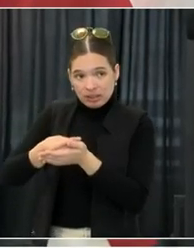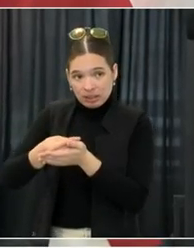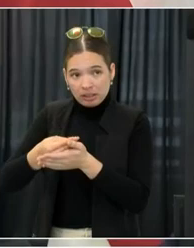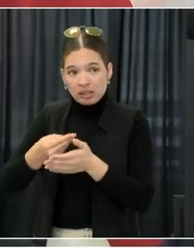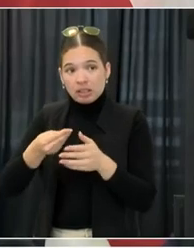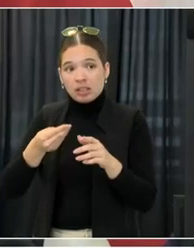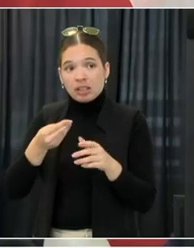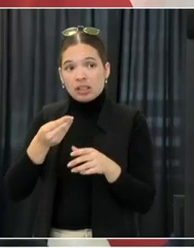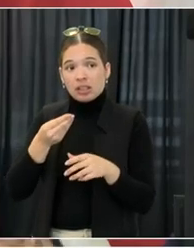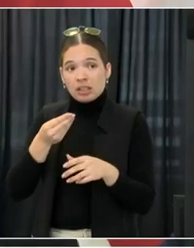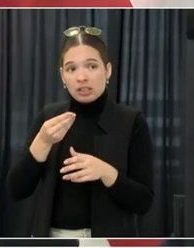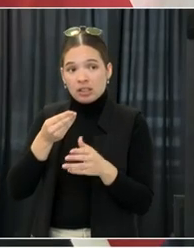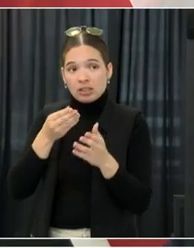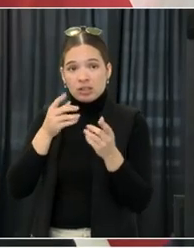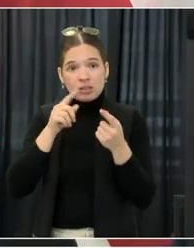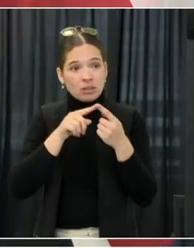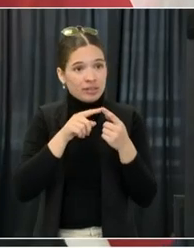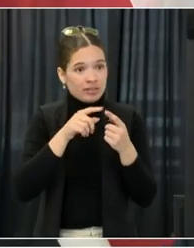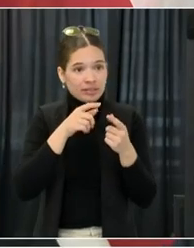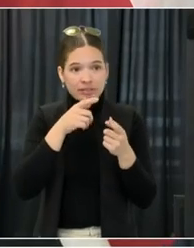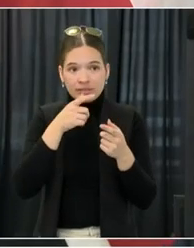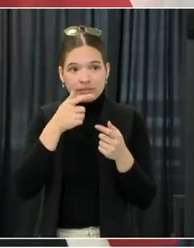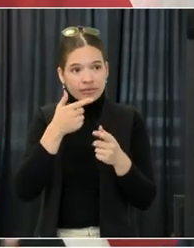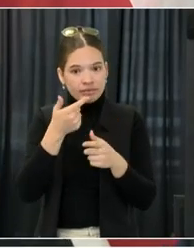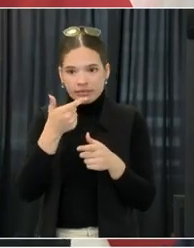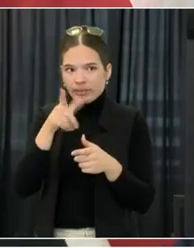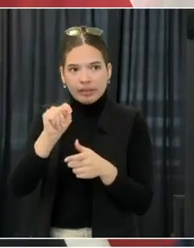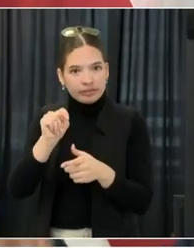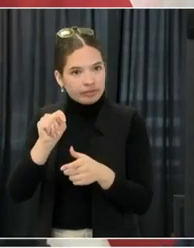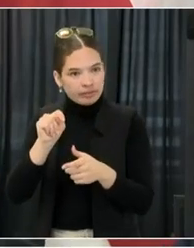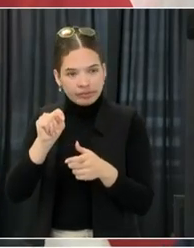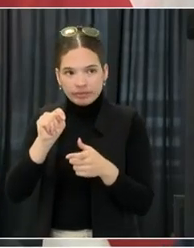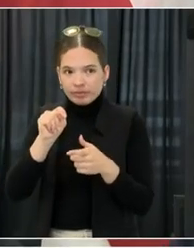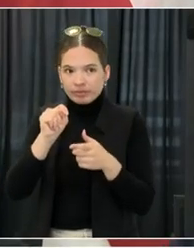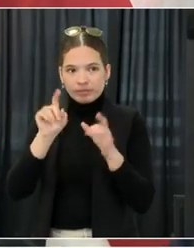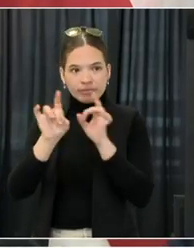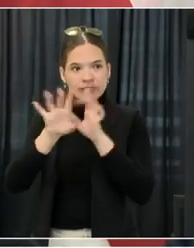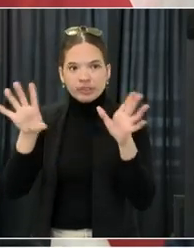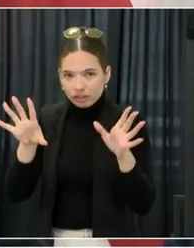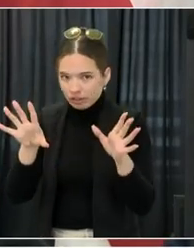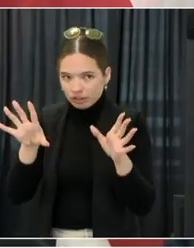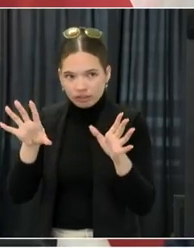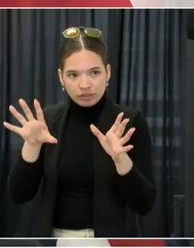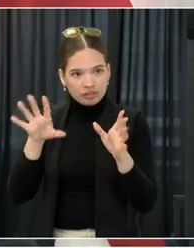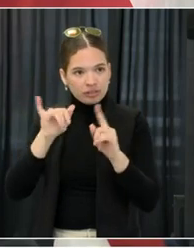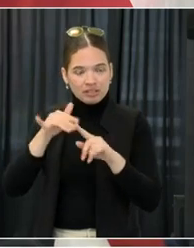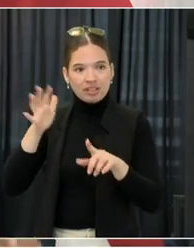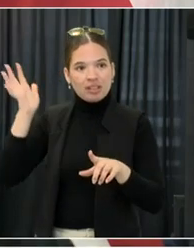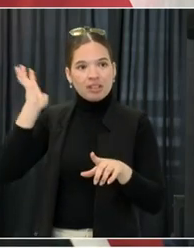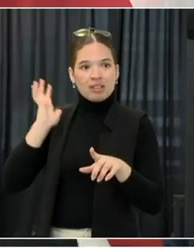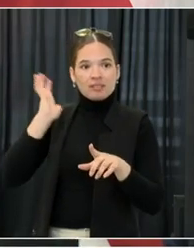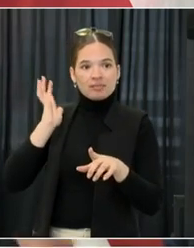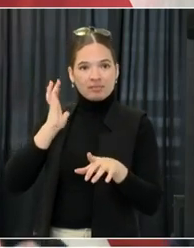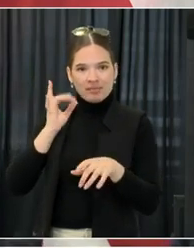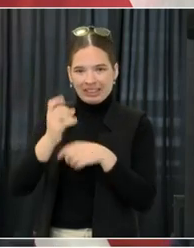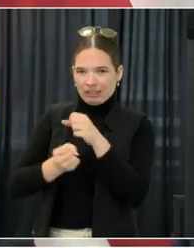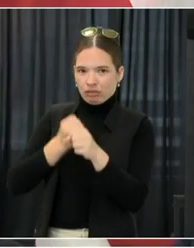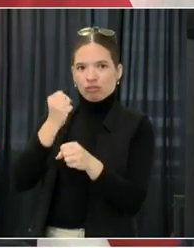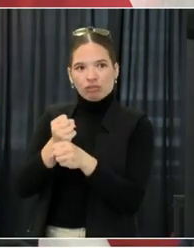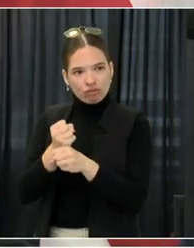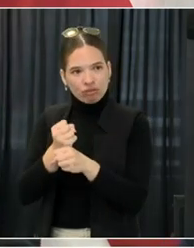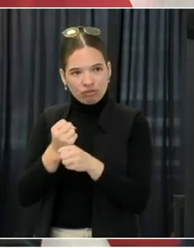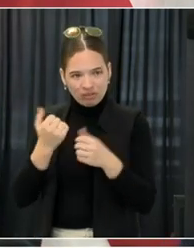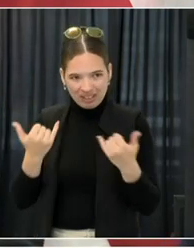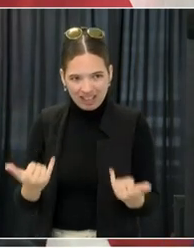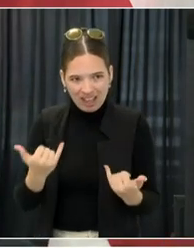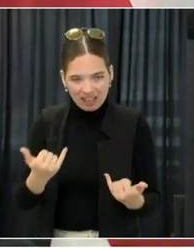that handgun would show up in a crime, it could be 8 years, 10 years, somewhere around there. Just recently, I was looking at numbers for last